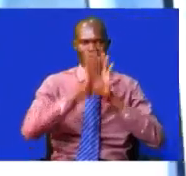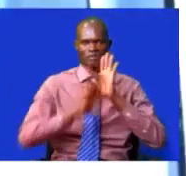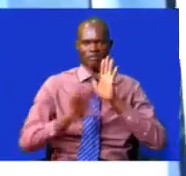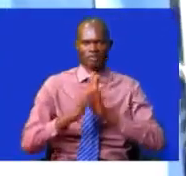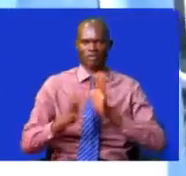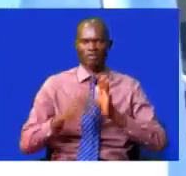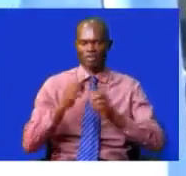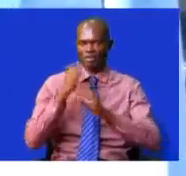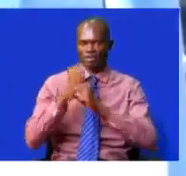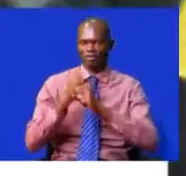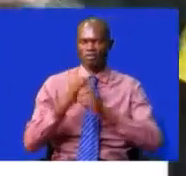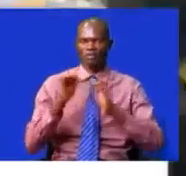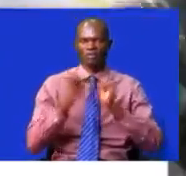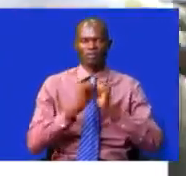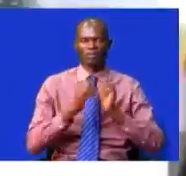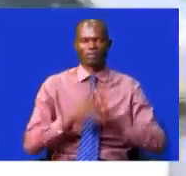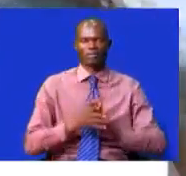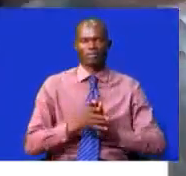Yes.